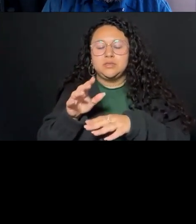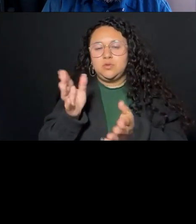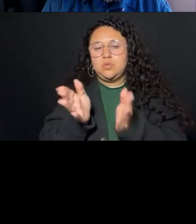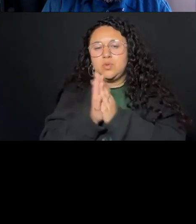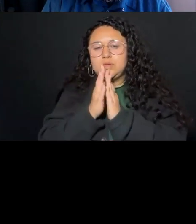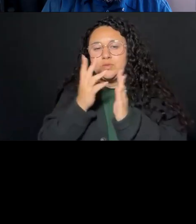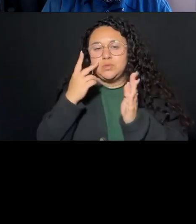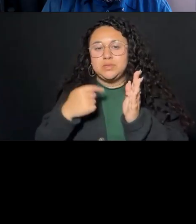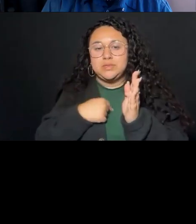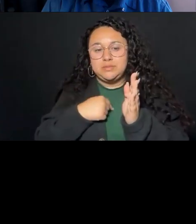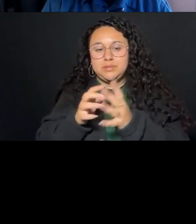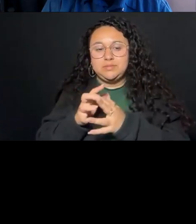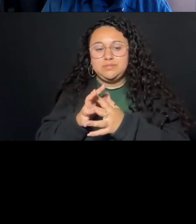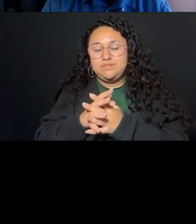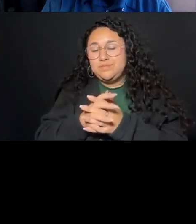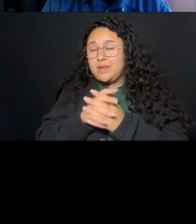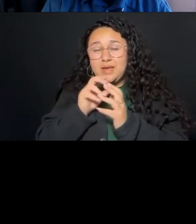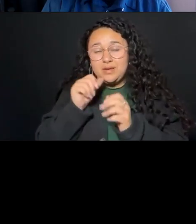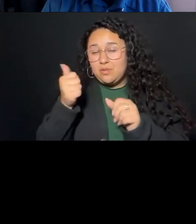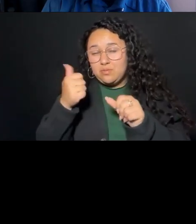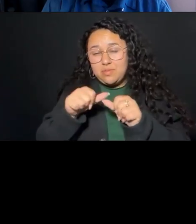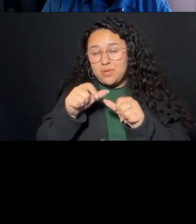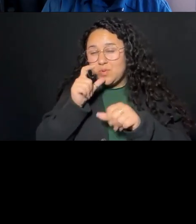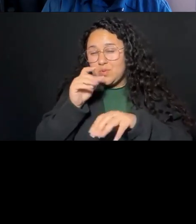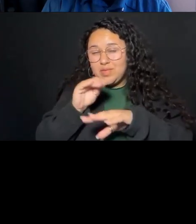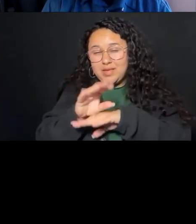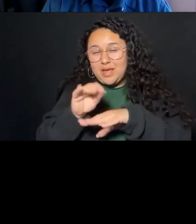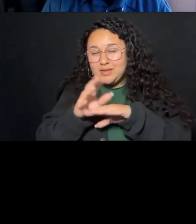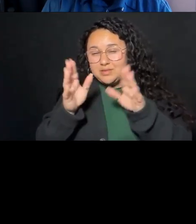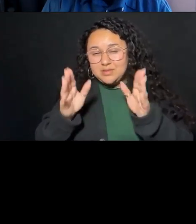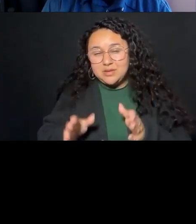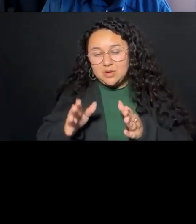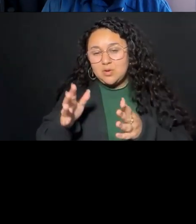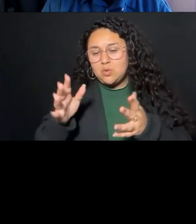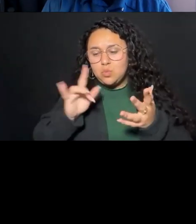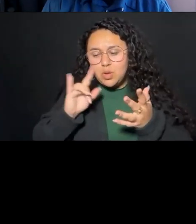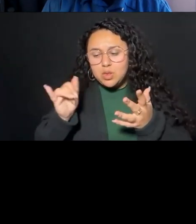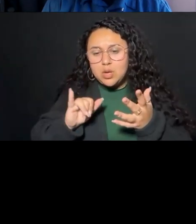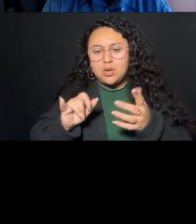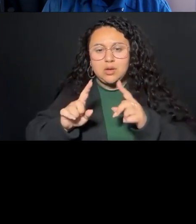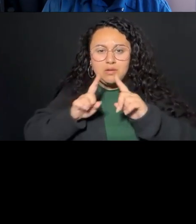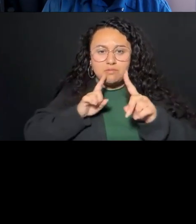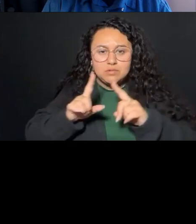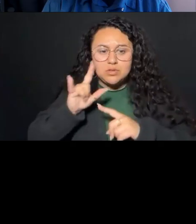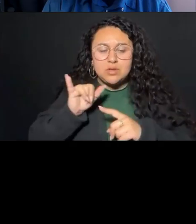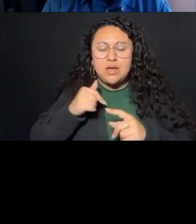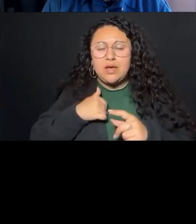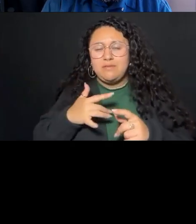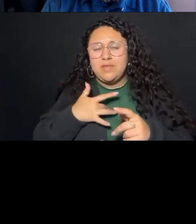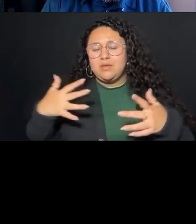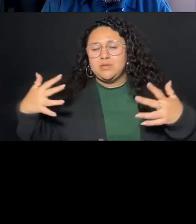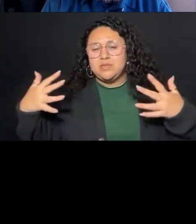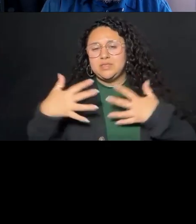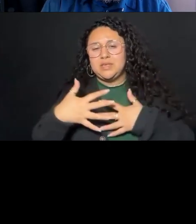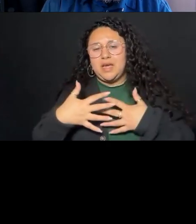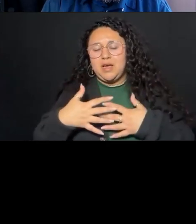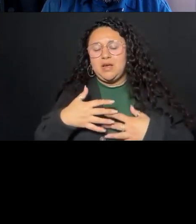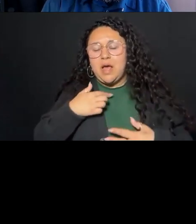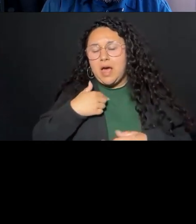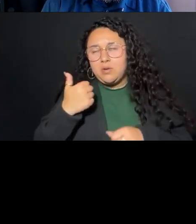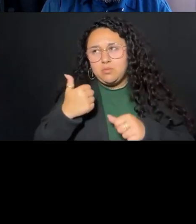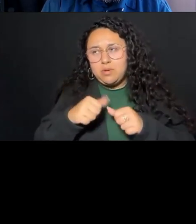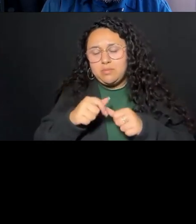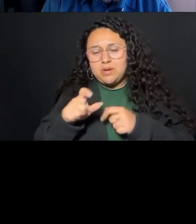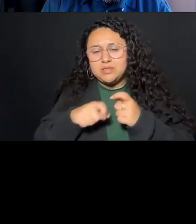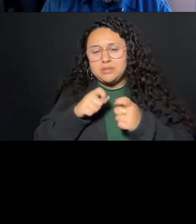and I don't remember who the guidance counselor was or like what that conversation even looked like. I was probably like scared out of my mind because like I knew going